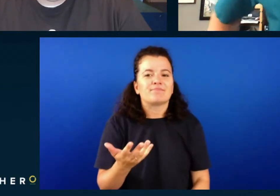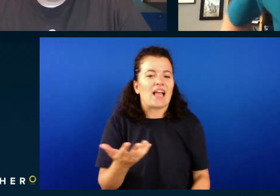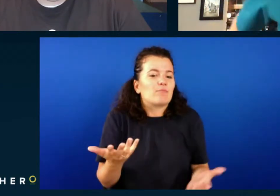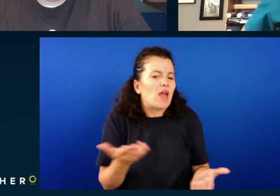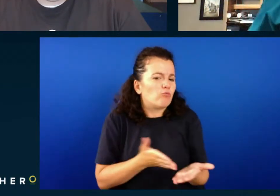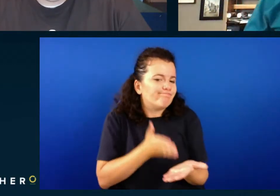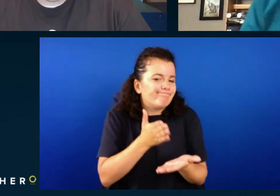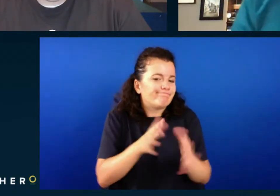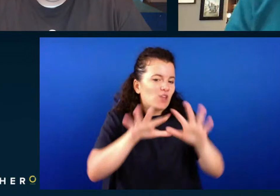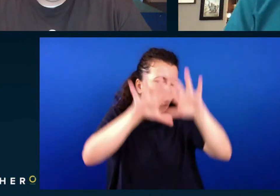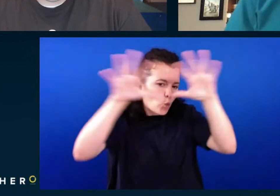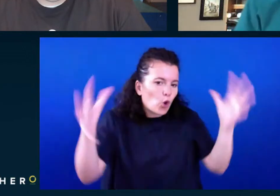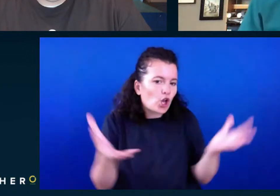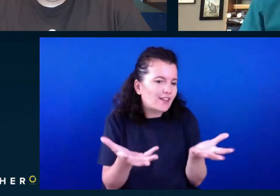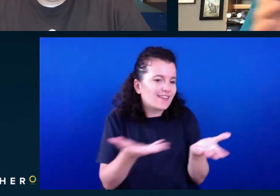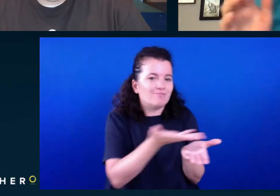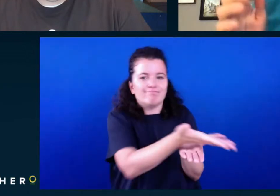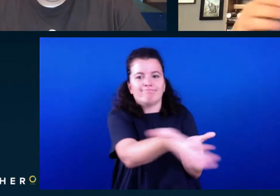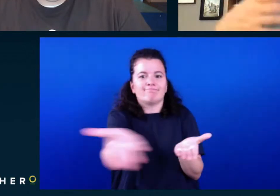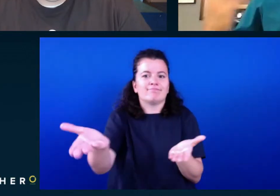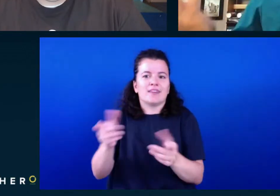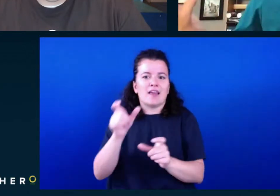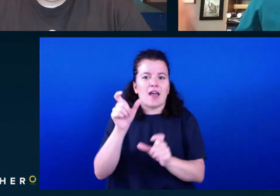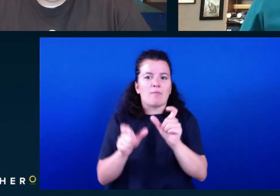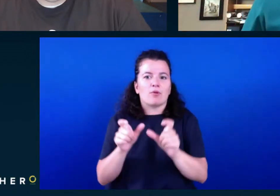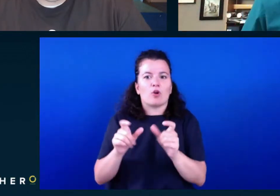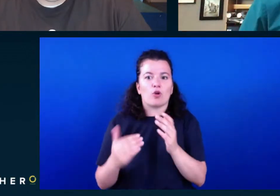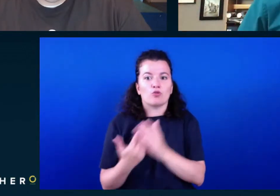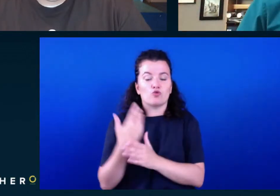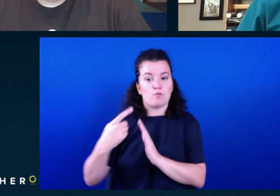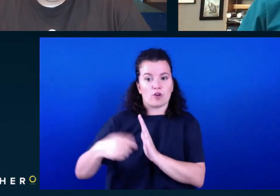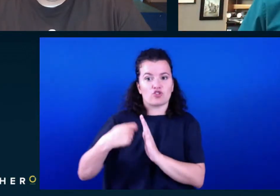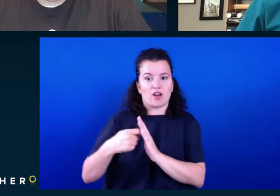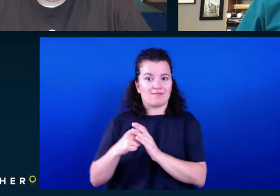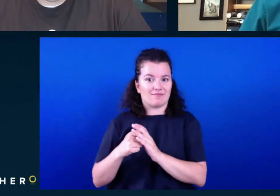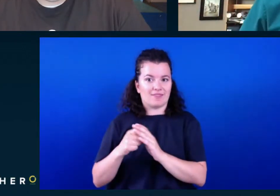world, people are not just building simple file new project deploy,